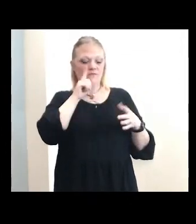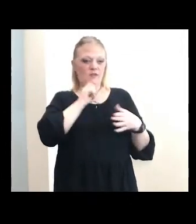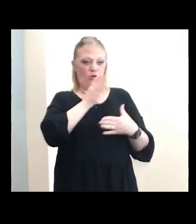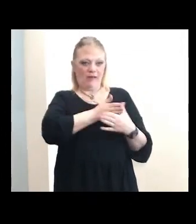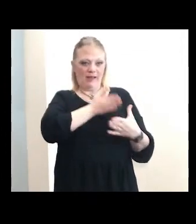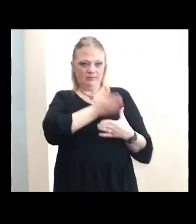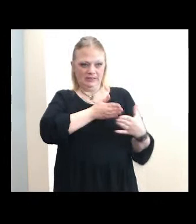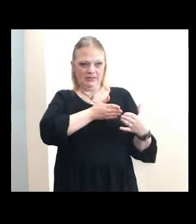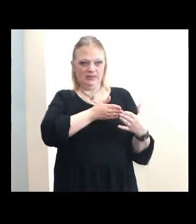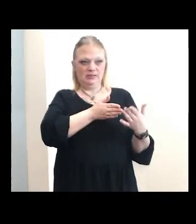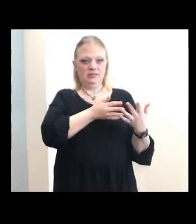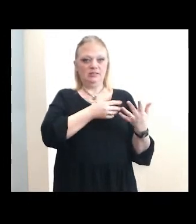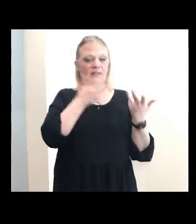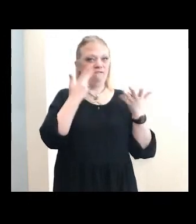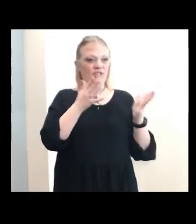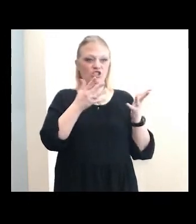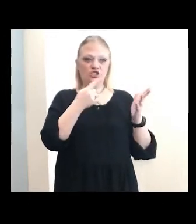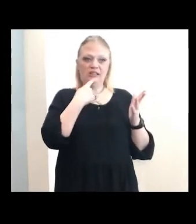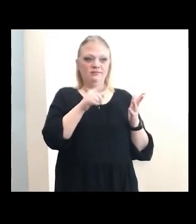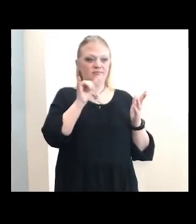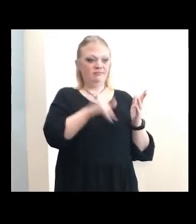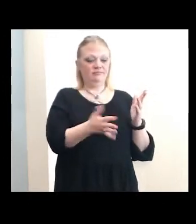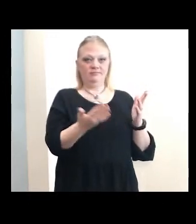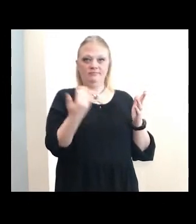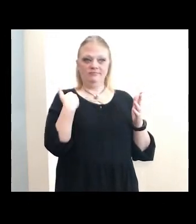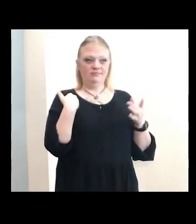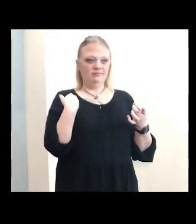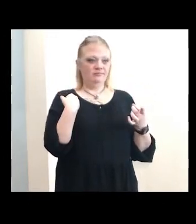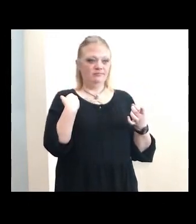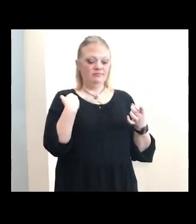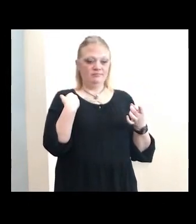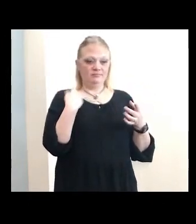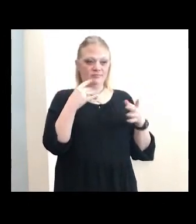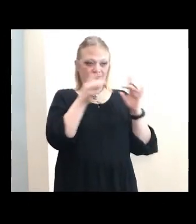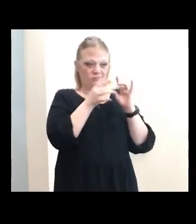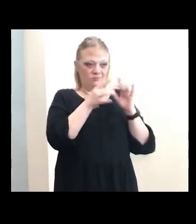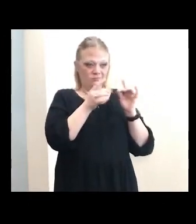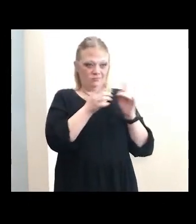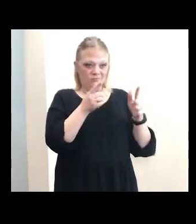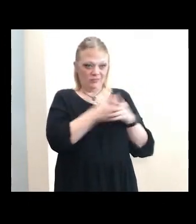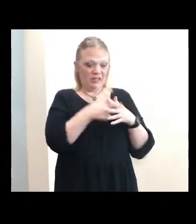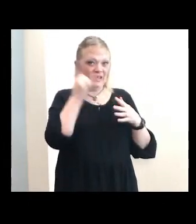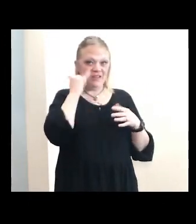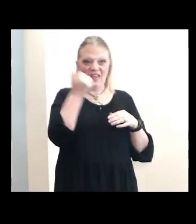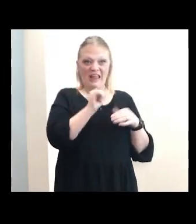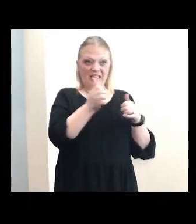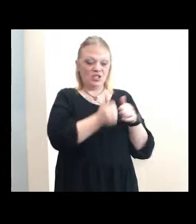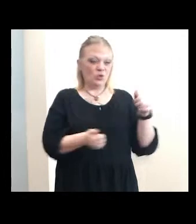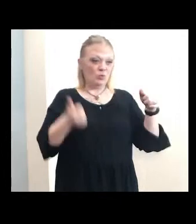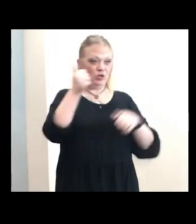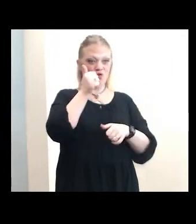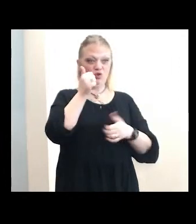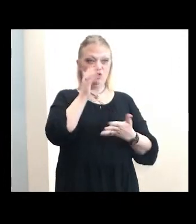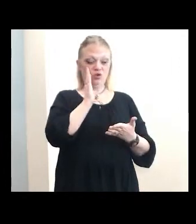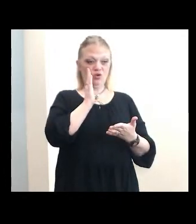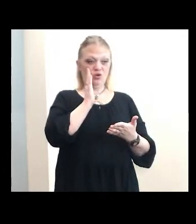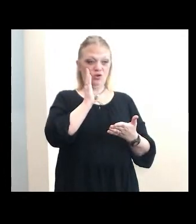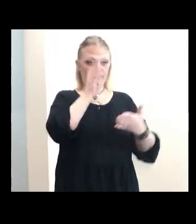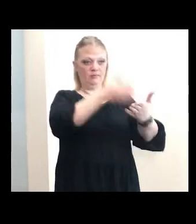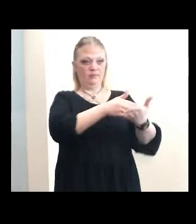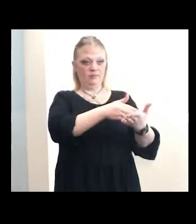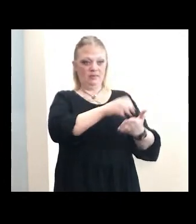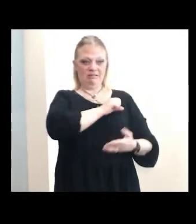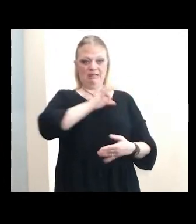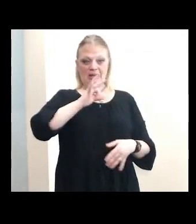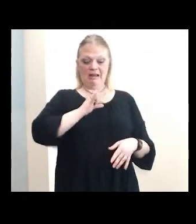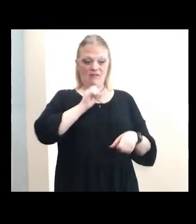harassment. As I noted then, the allegations were such that if they were performed by any superior against an employee that